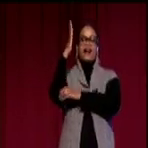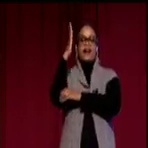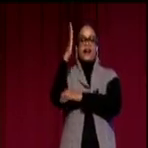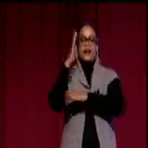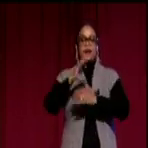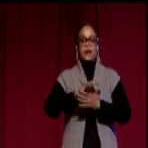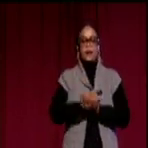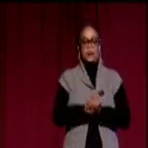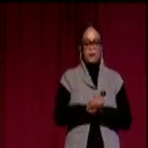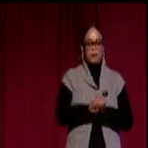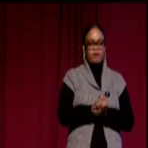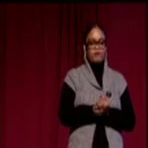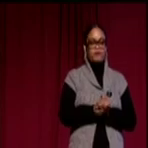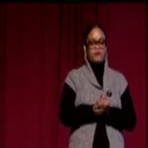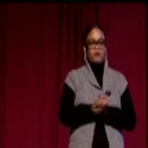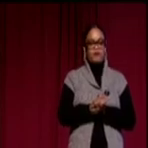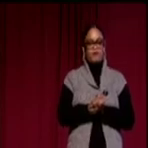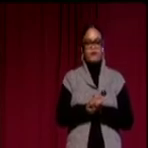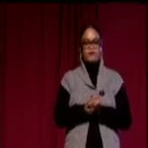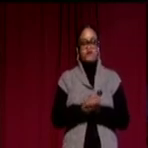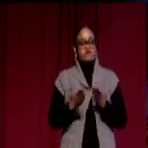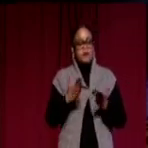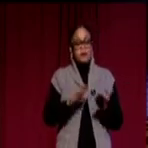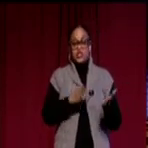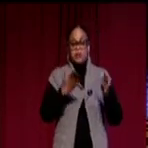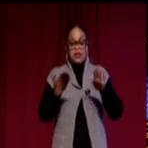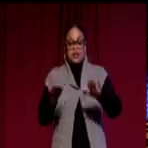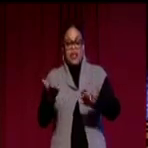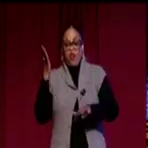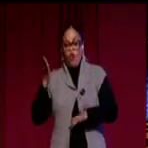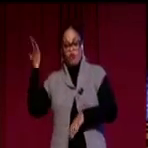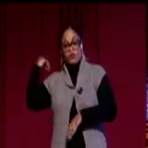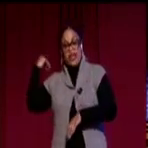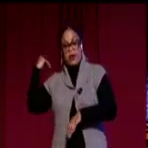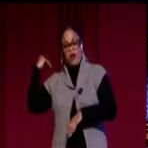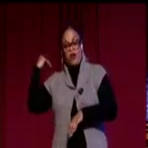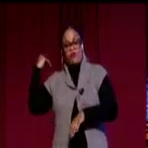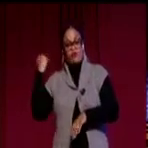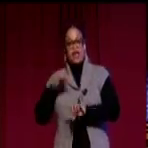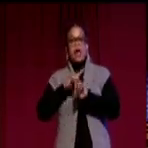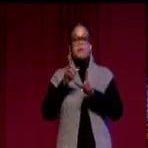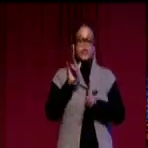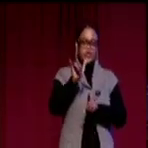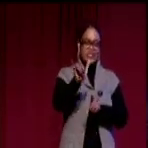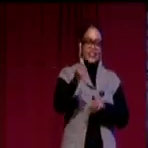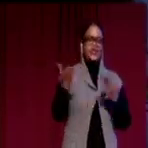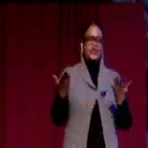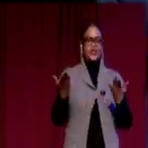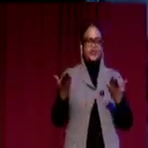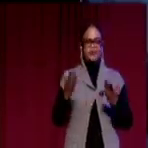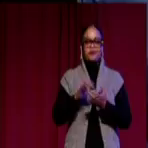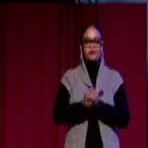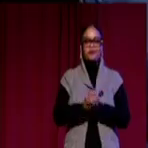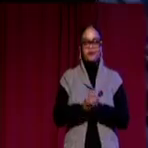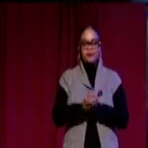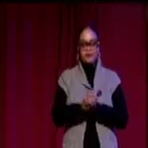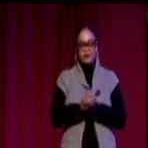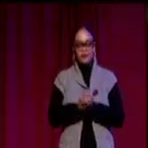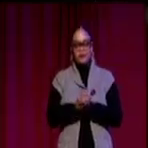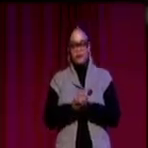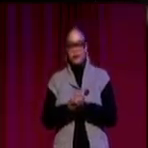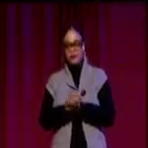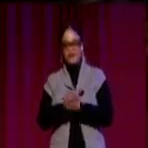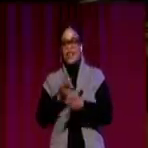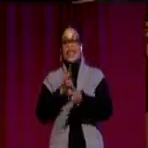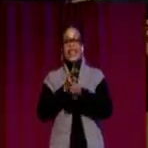it's by the grace of God. Look at you, you should have been dead a long time ago, but you're still here. I am still here.